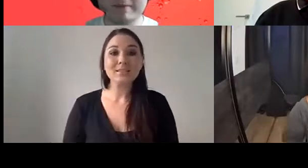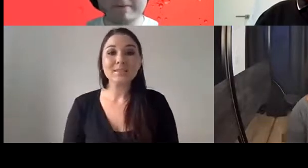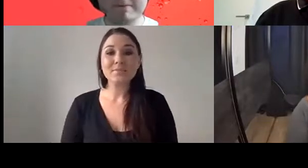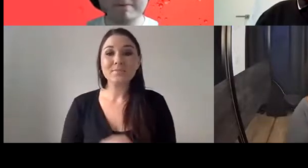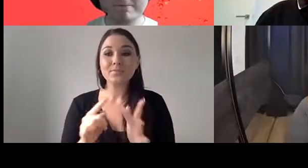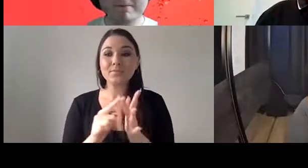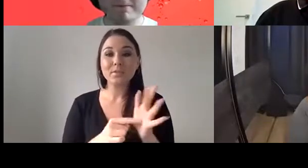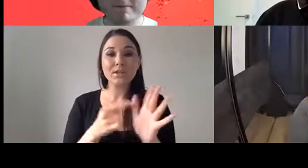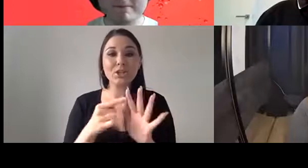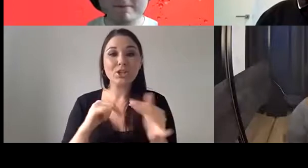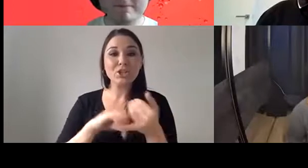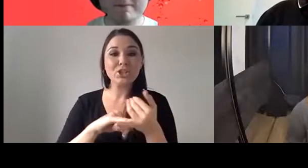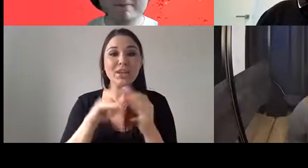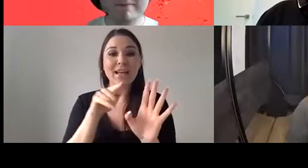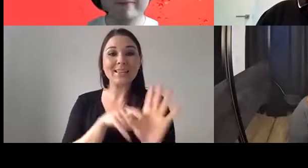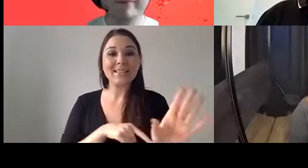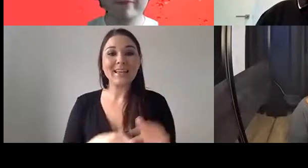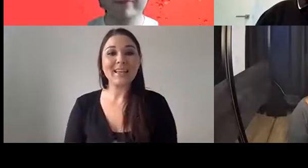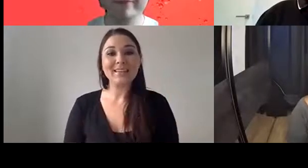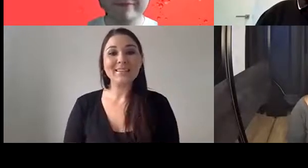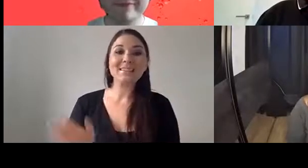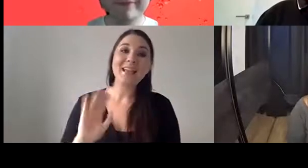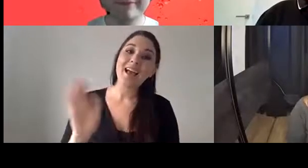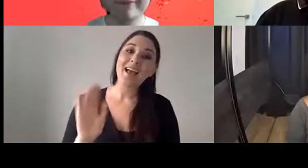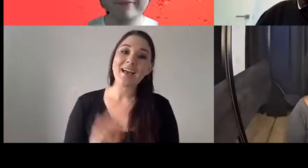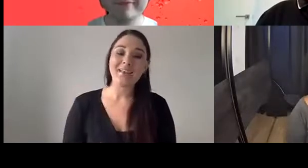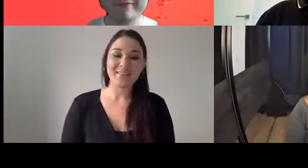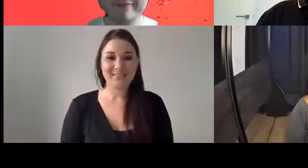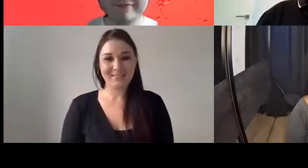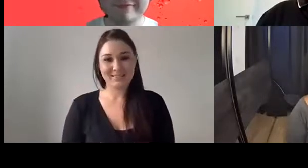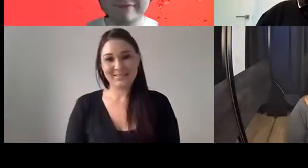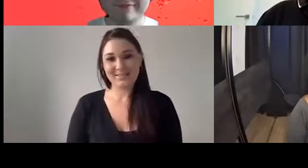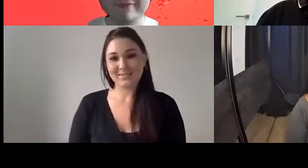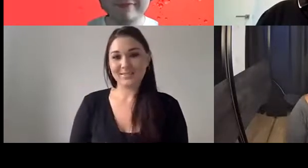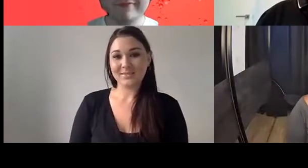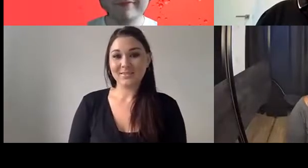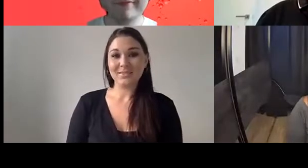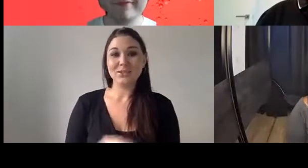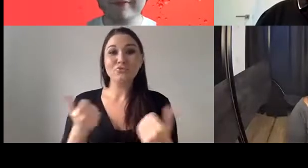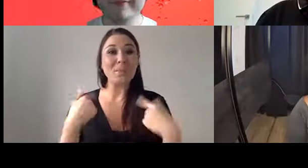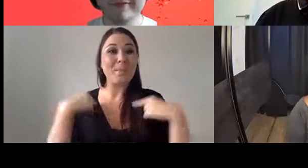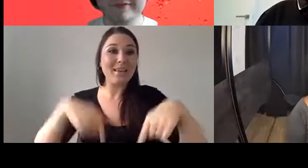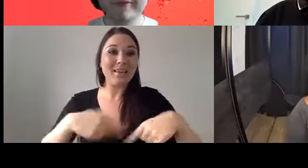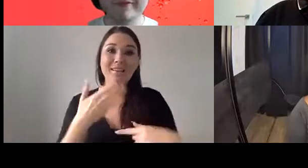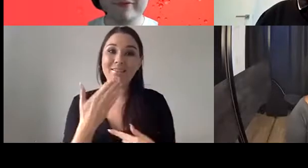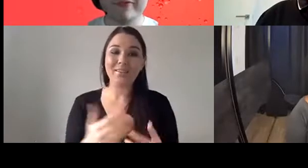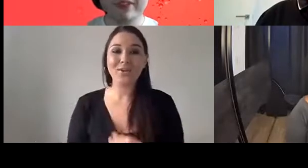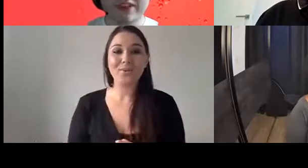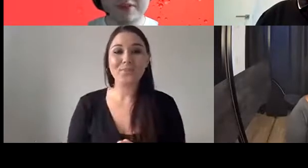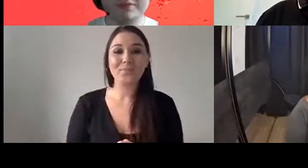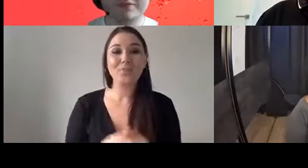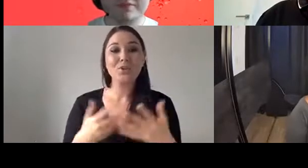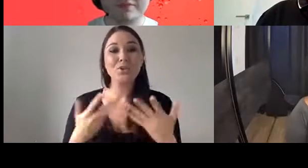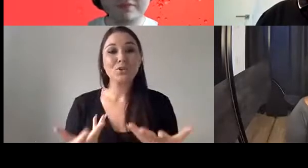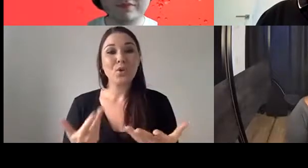please. Hi, everyone. Happy to be here, and as always, in an event with Soda. So I'm